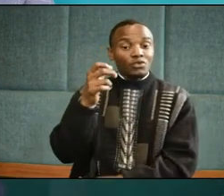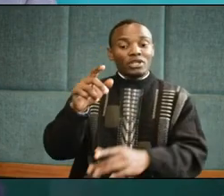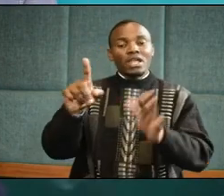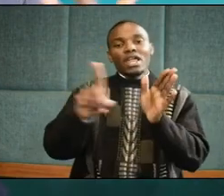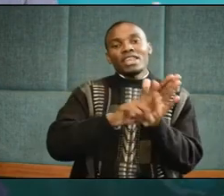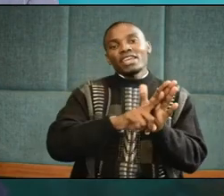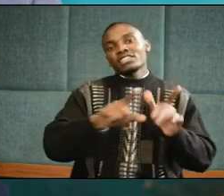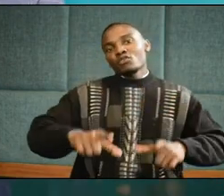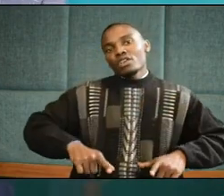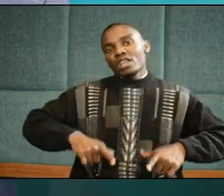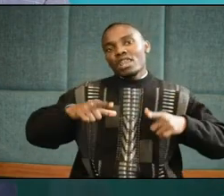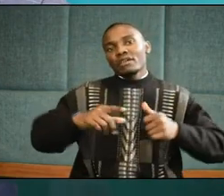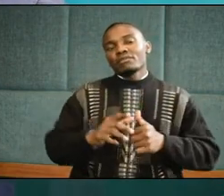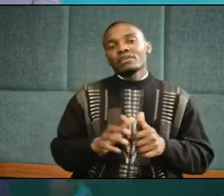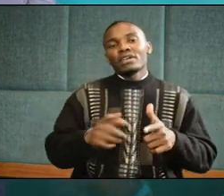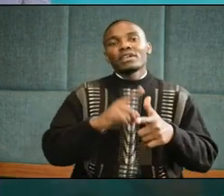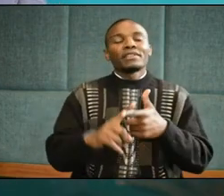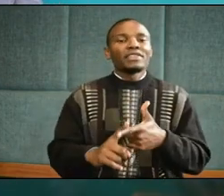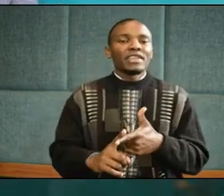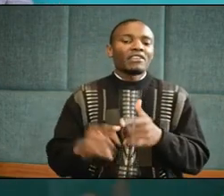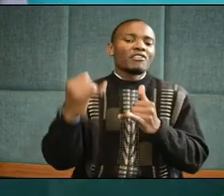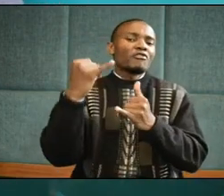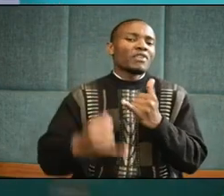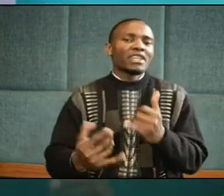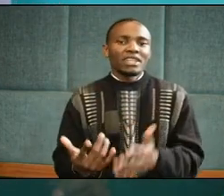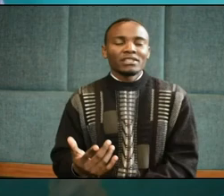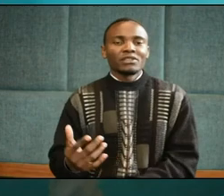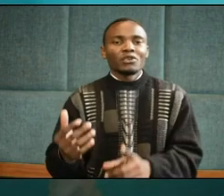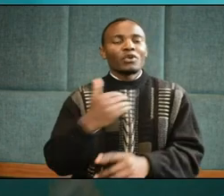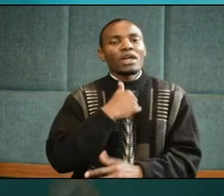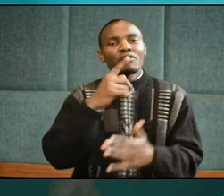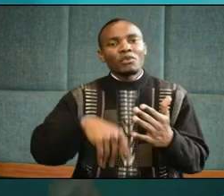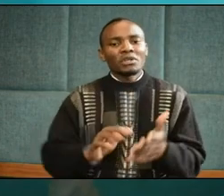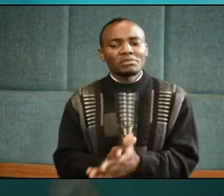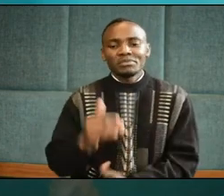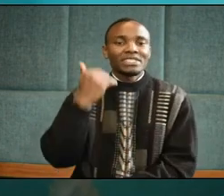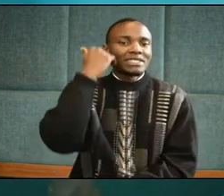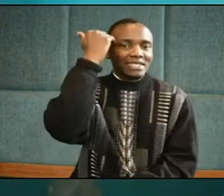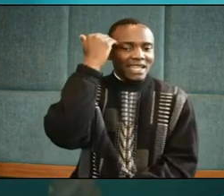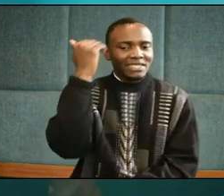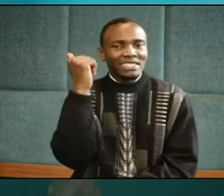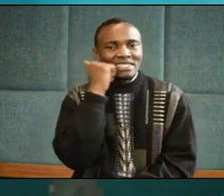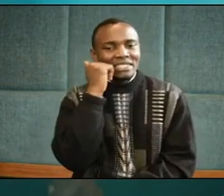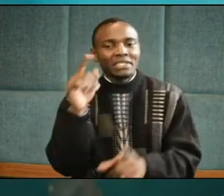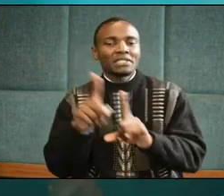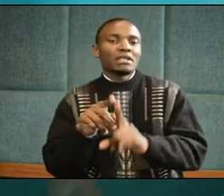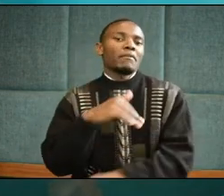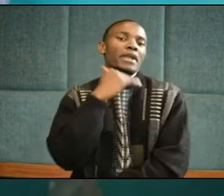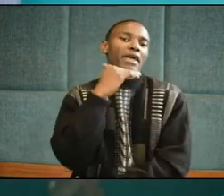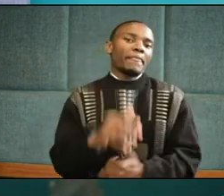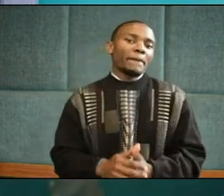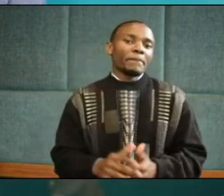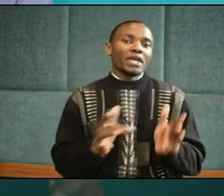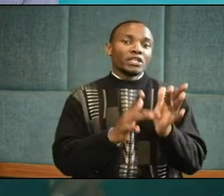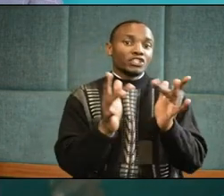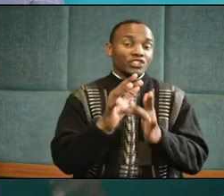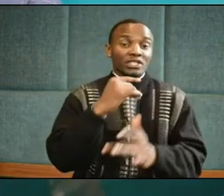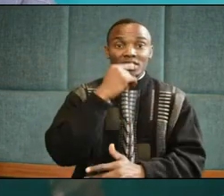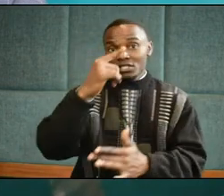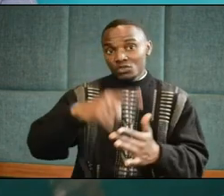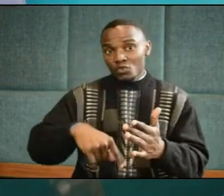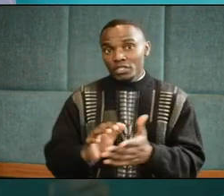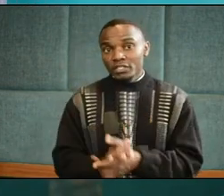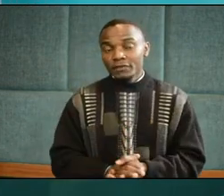life. And this will result in stress, disease, and even death. Now, Jesus says